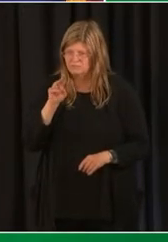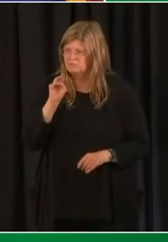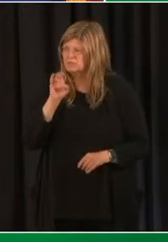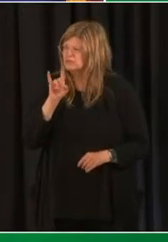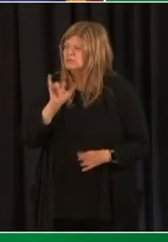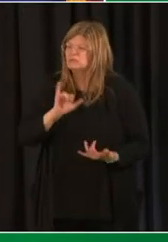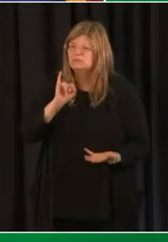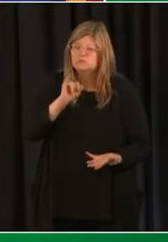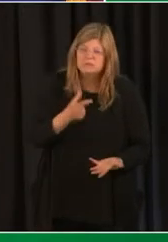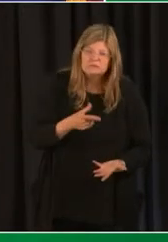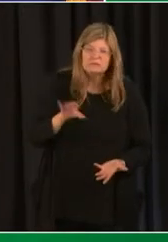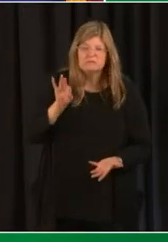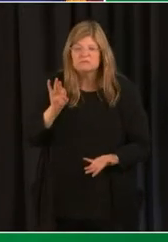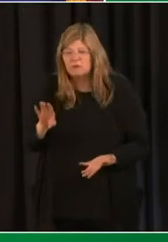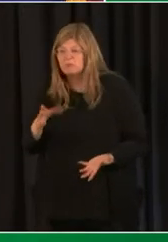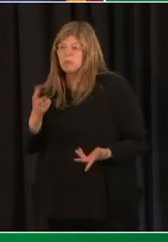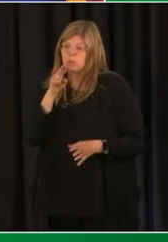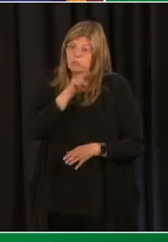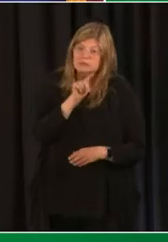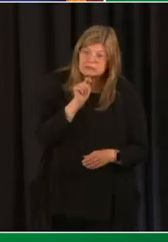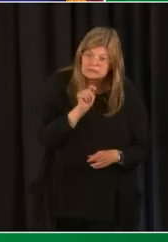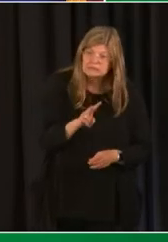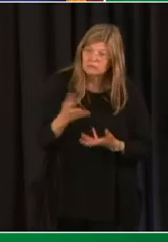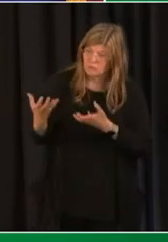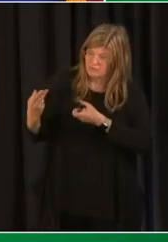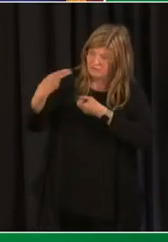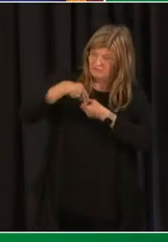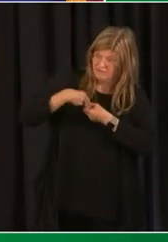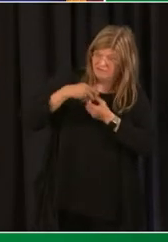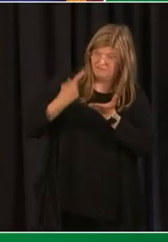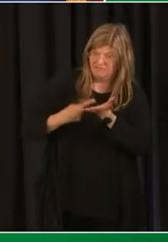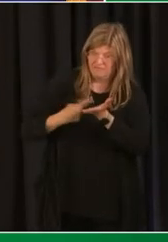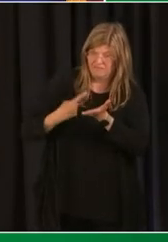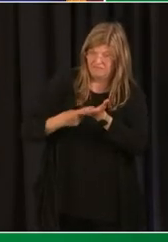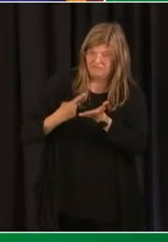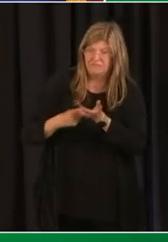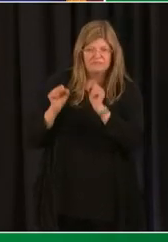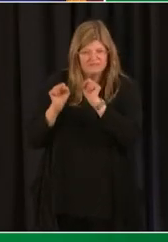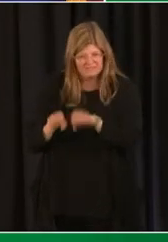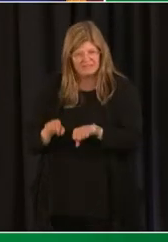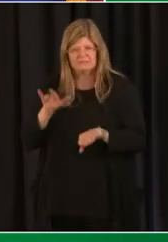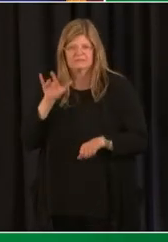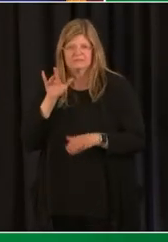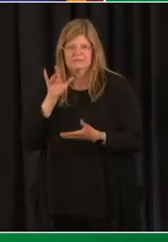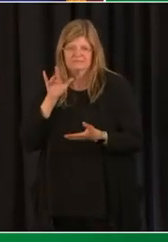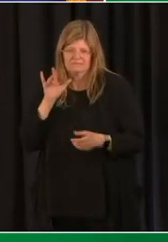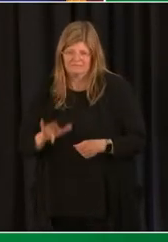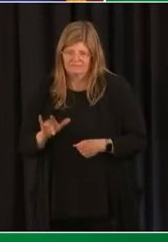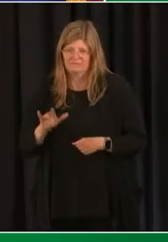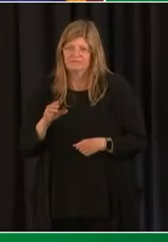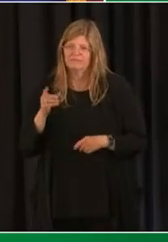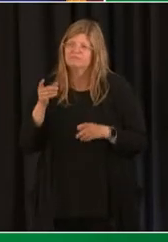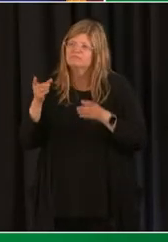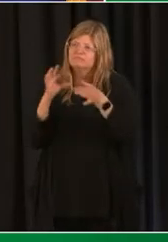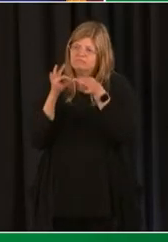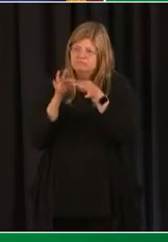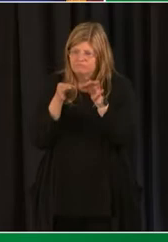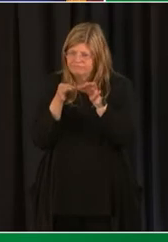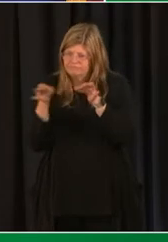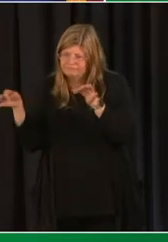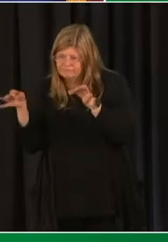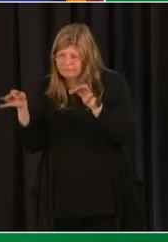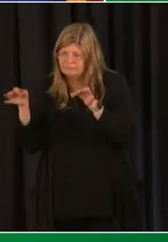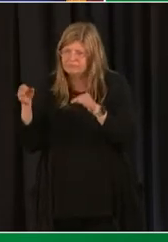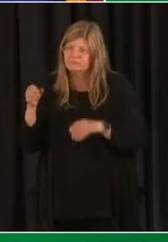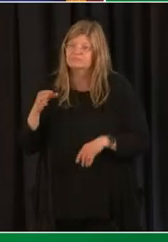social media or watching on TV and want to join the conversation via social media, you can put your comment or question in